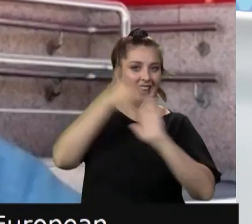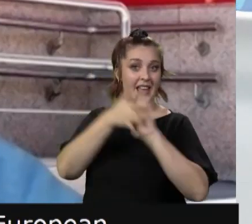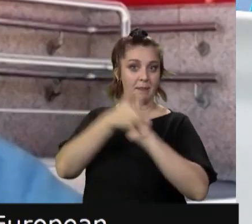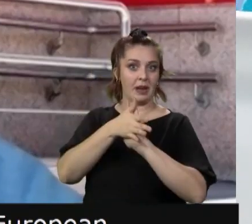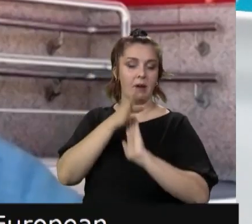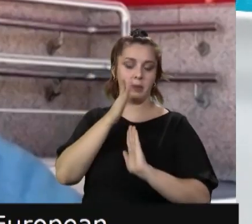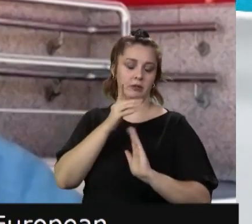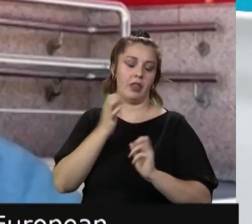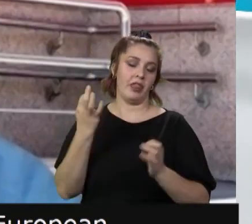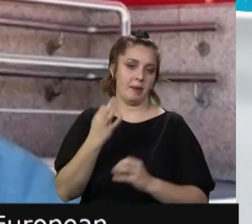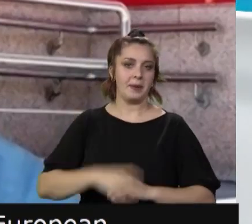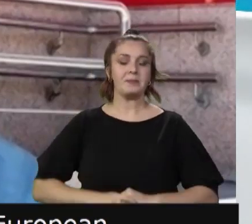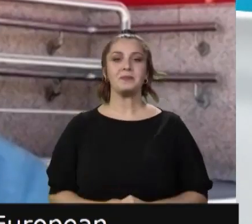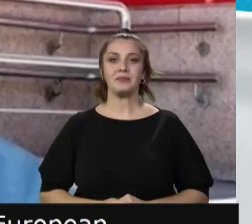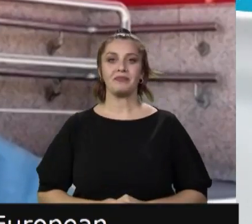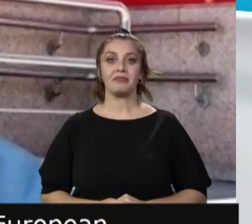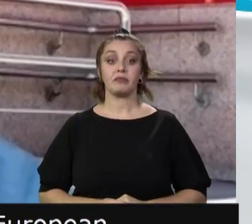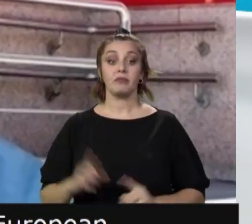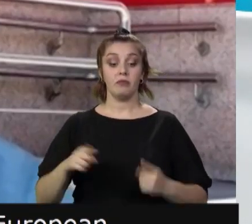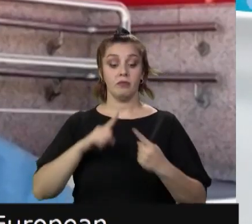trustworthiness and